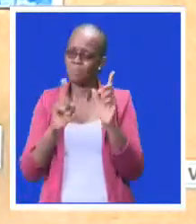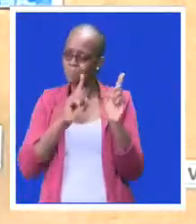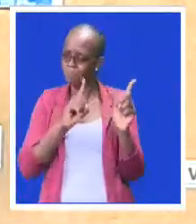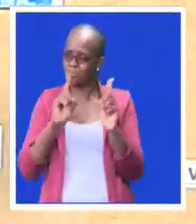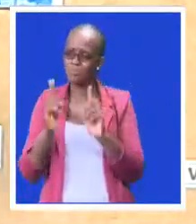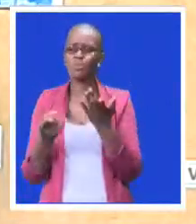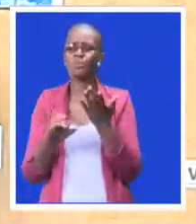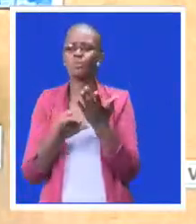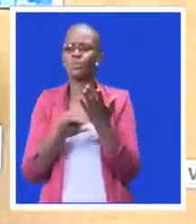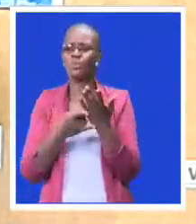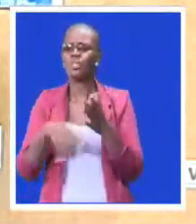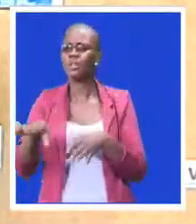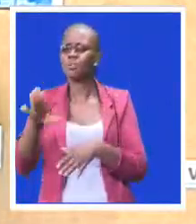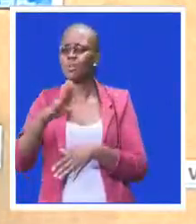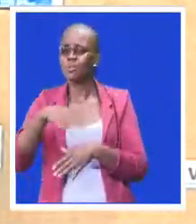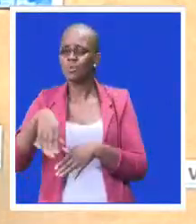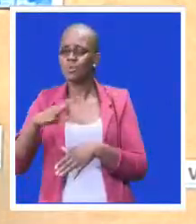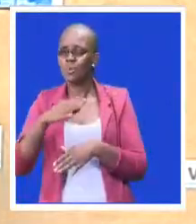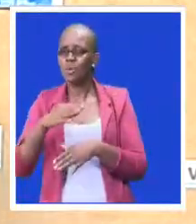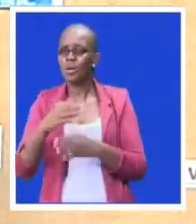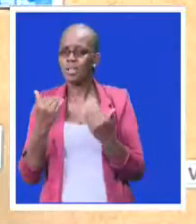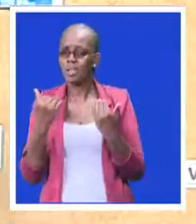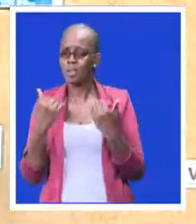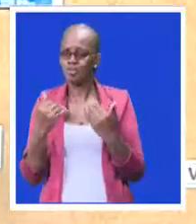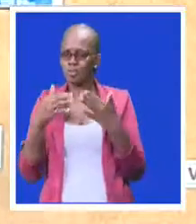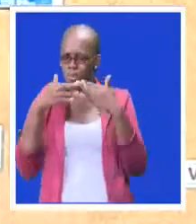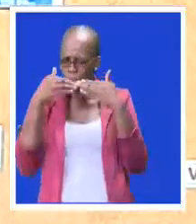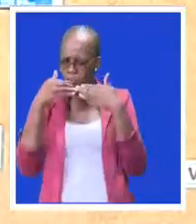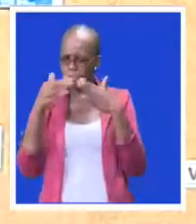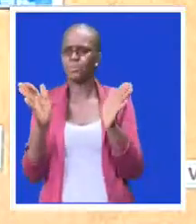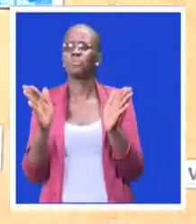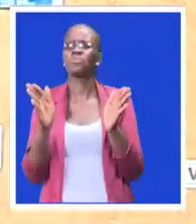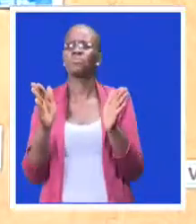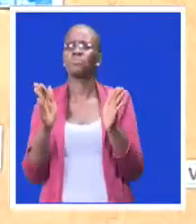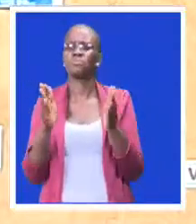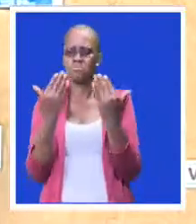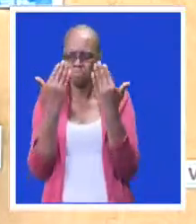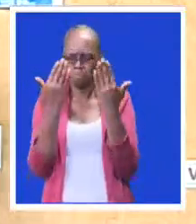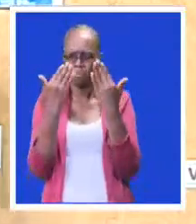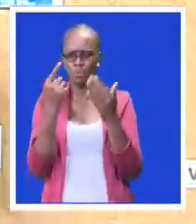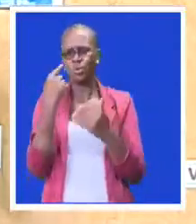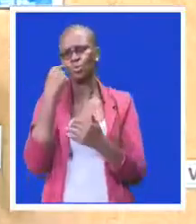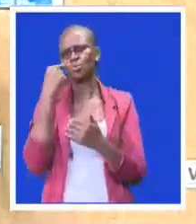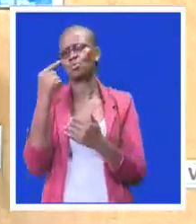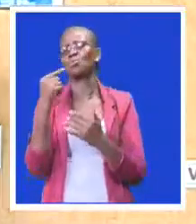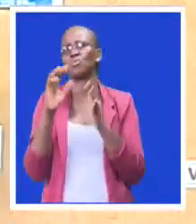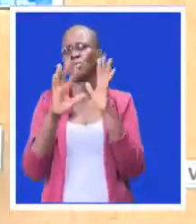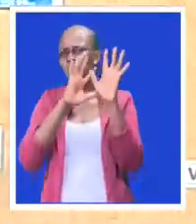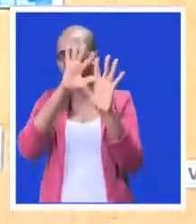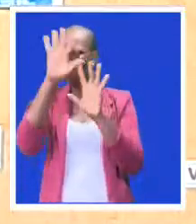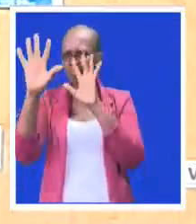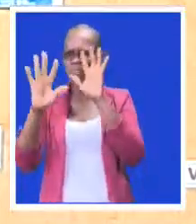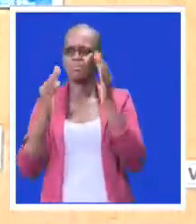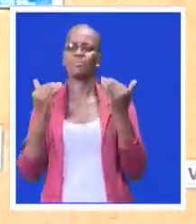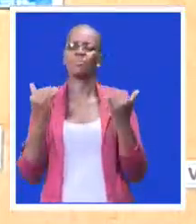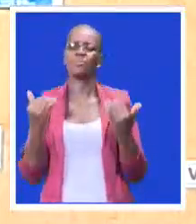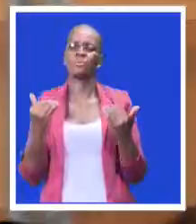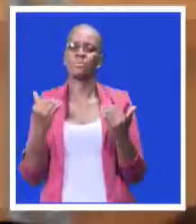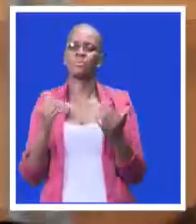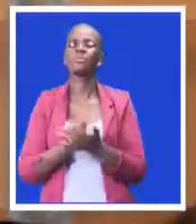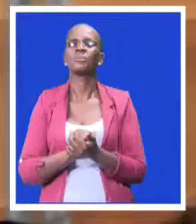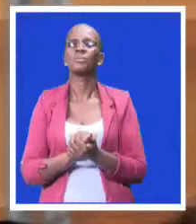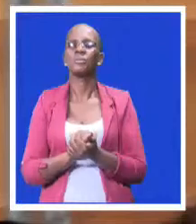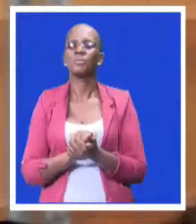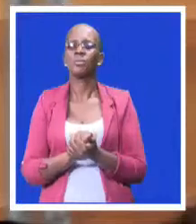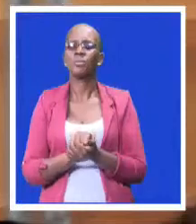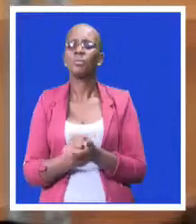to look outside the window and see how the weather is. So we're going to sing our weather song and it goes like this. How's